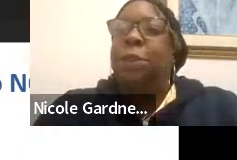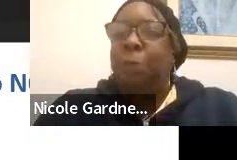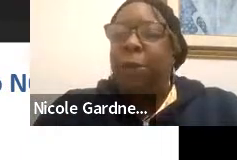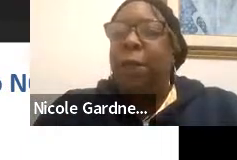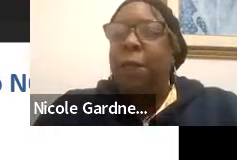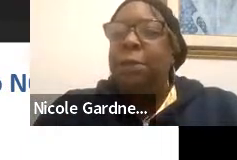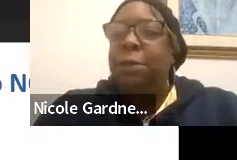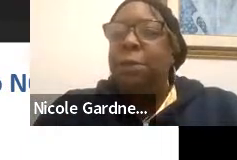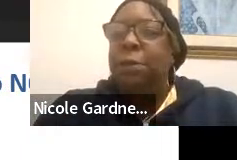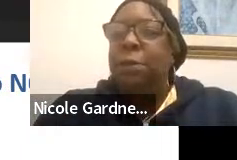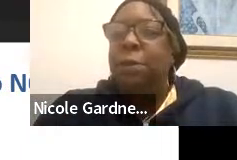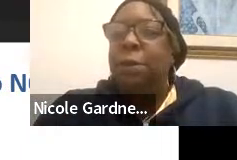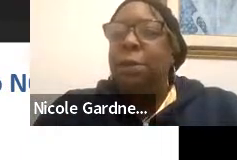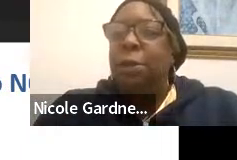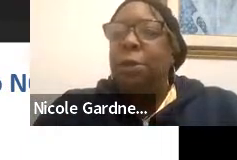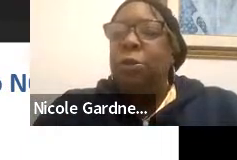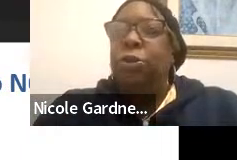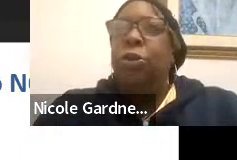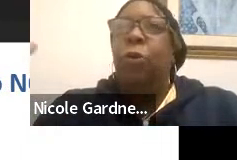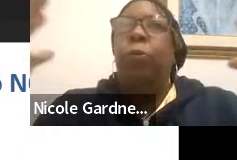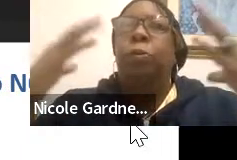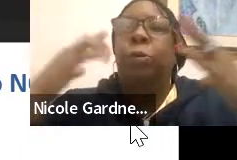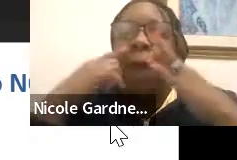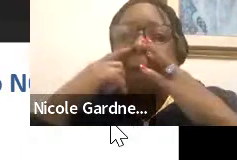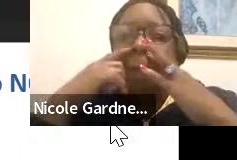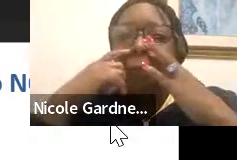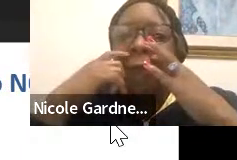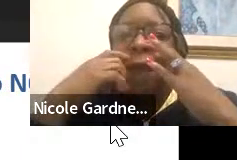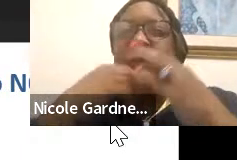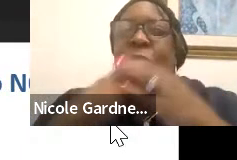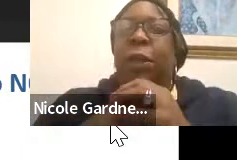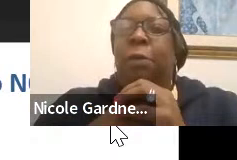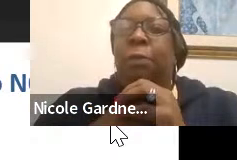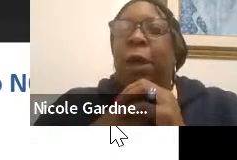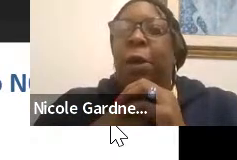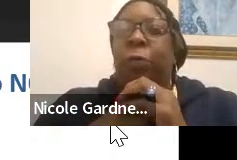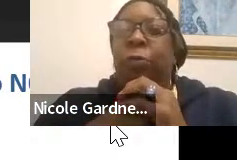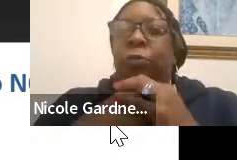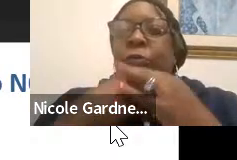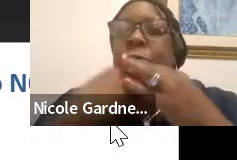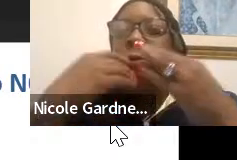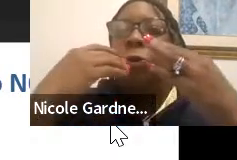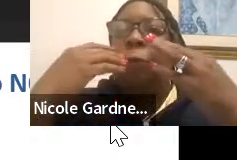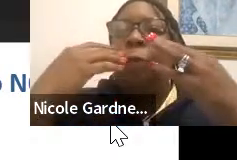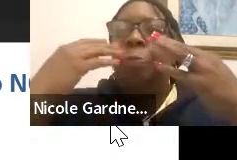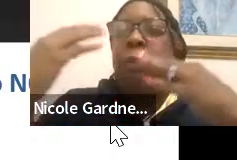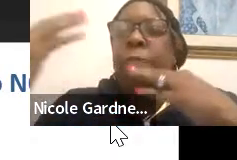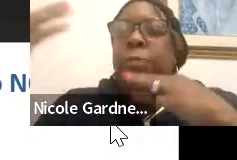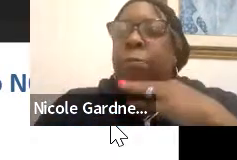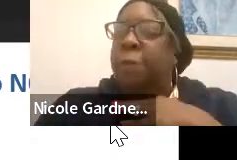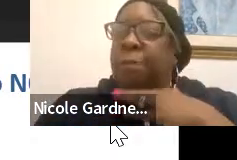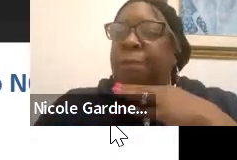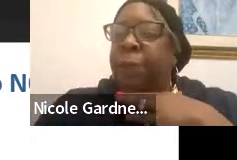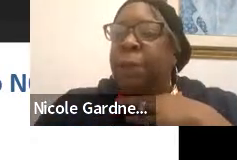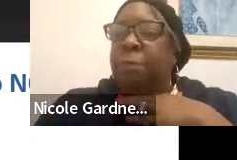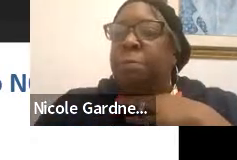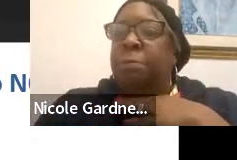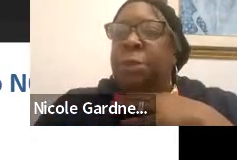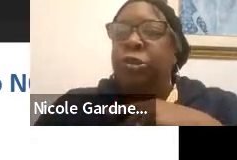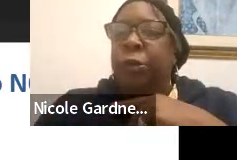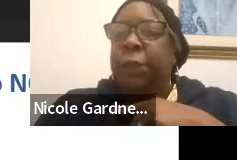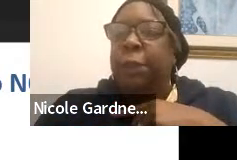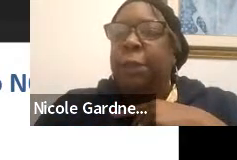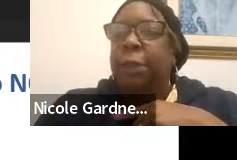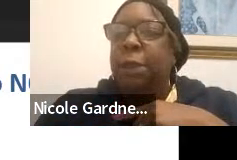over here to see about us? So we have to think about, them